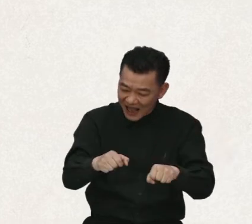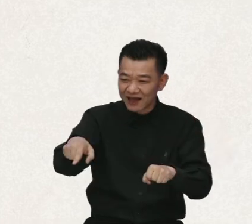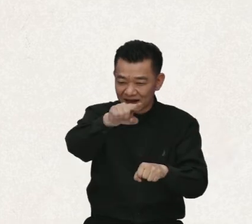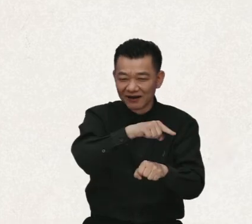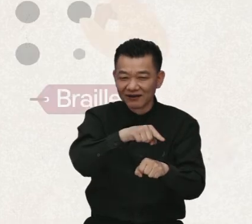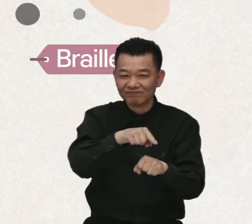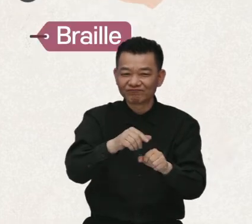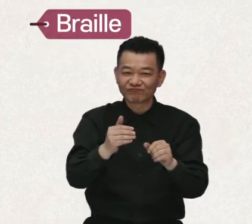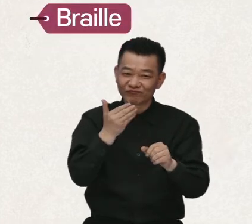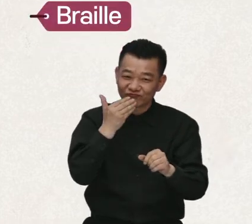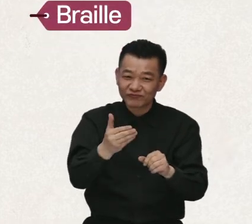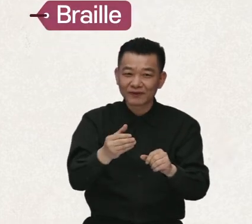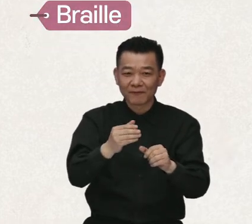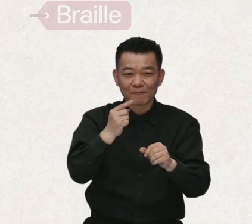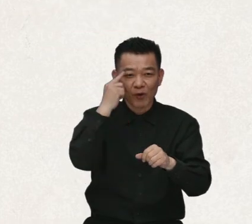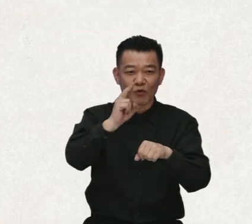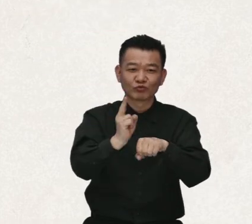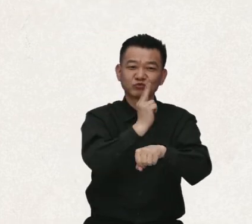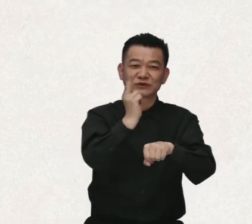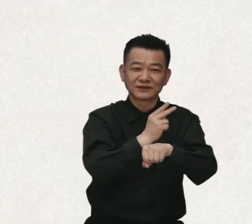sign languages and Braille.